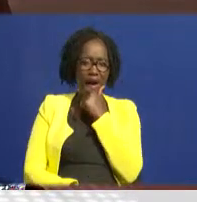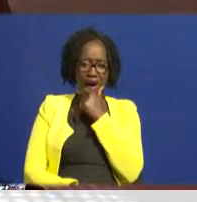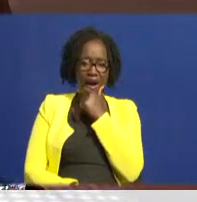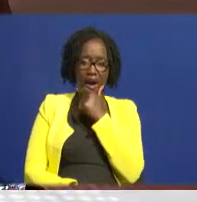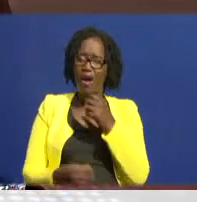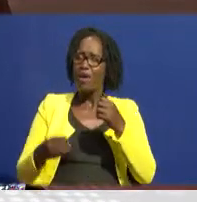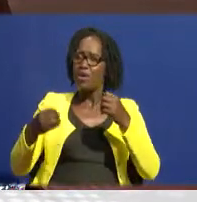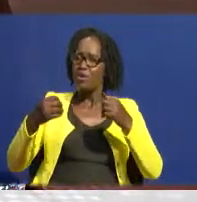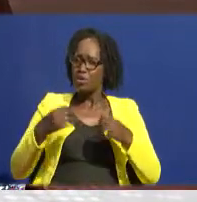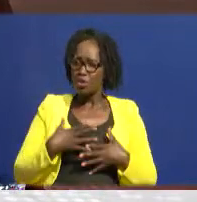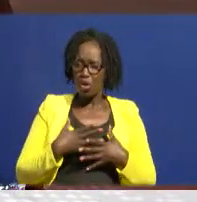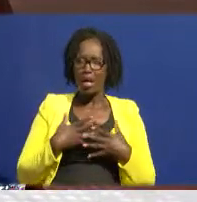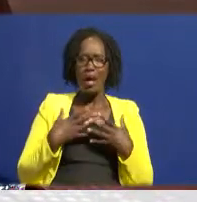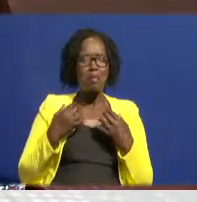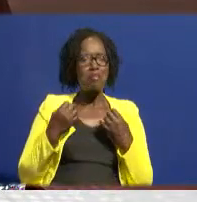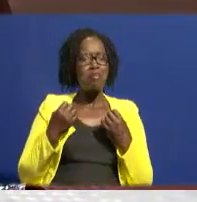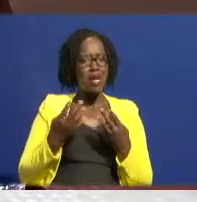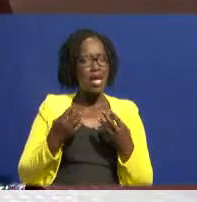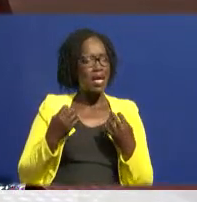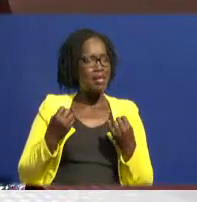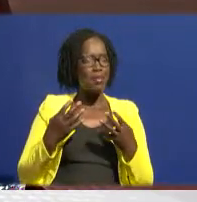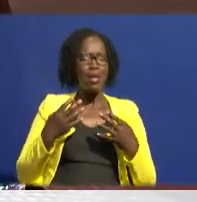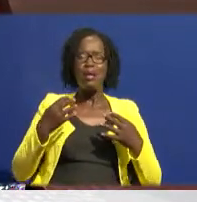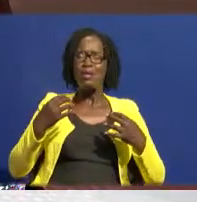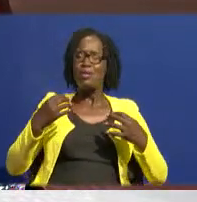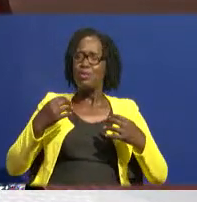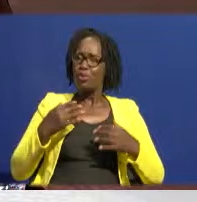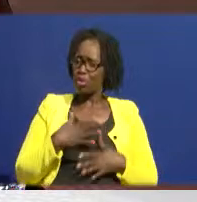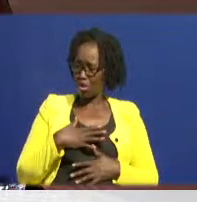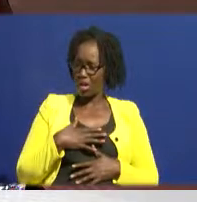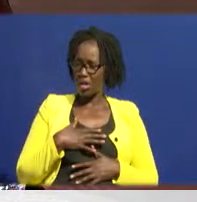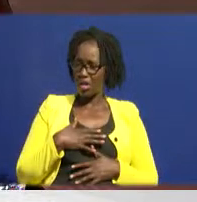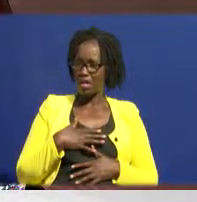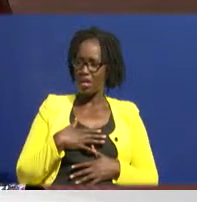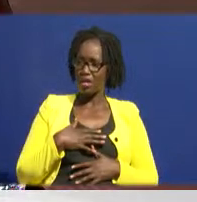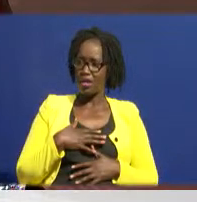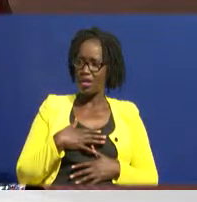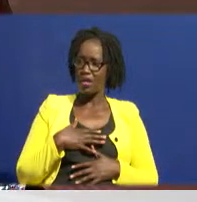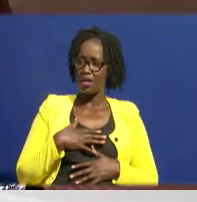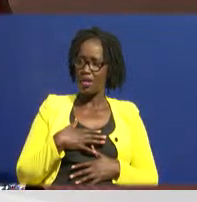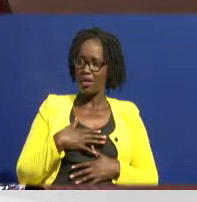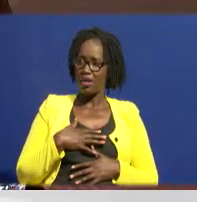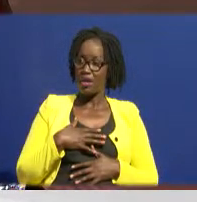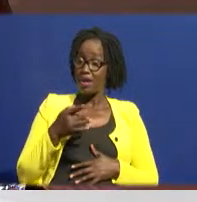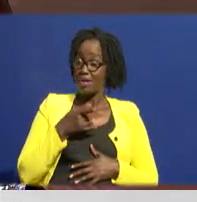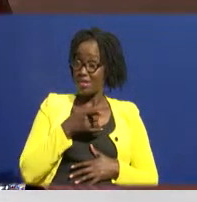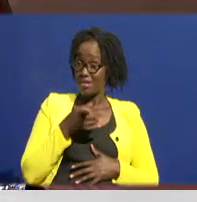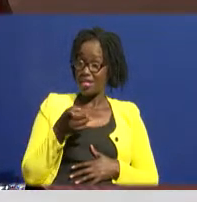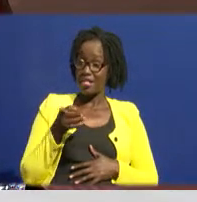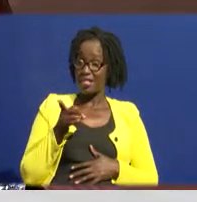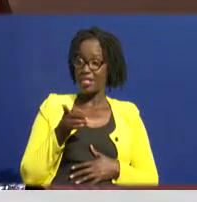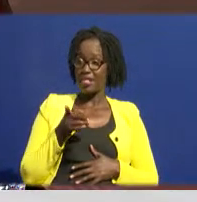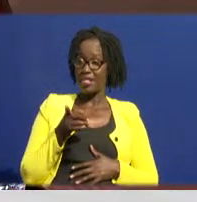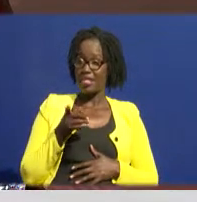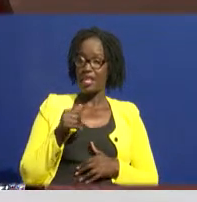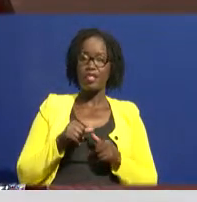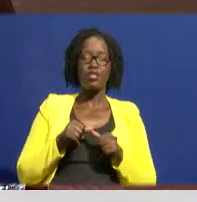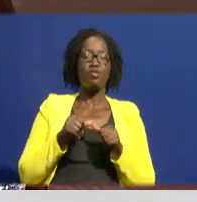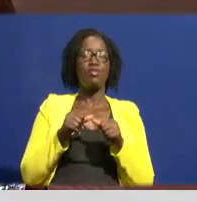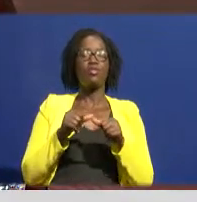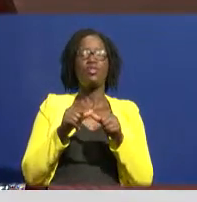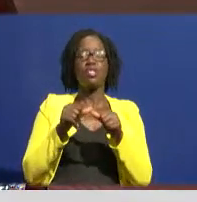a big number, quite a huge number. It was shocking. Mm-hmm. And we can say these has